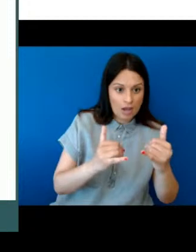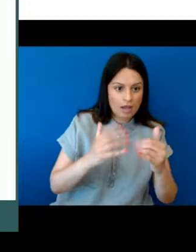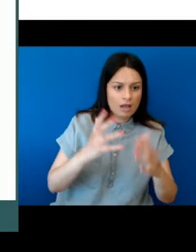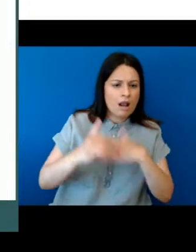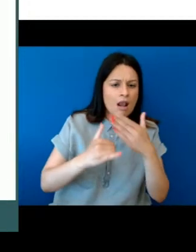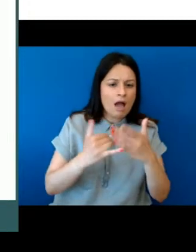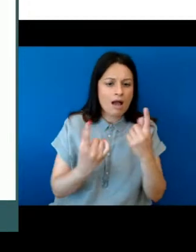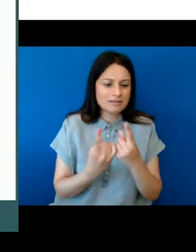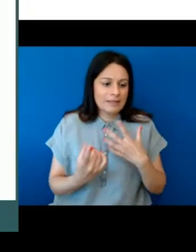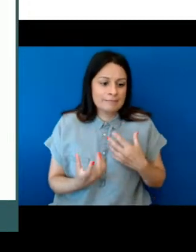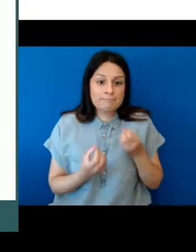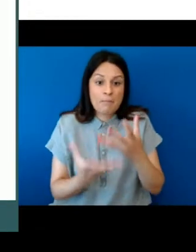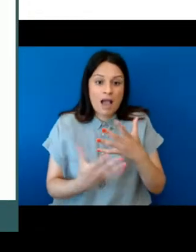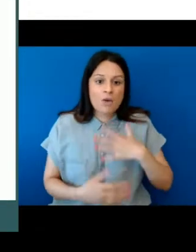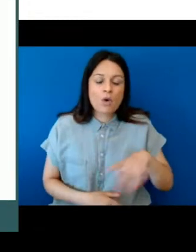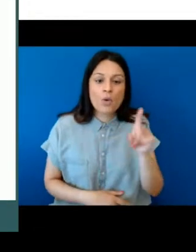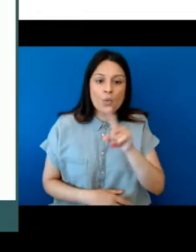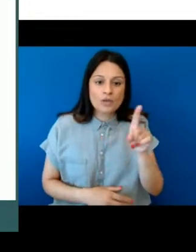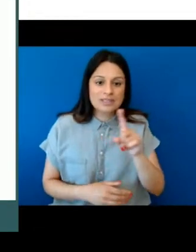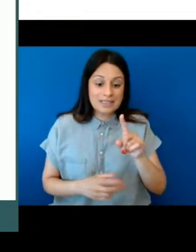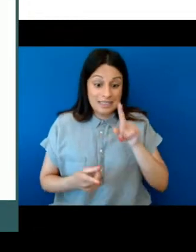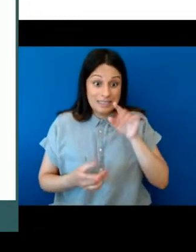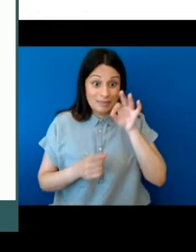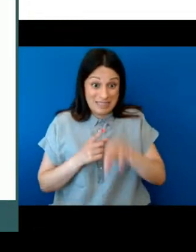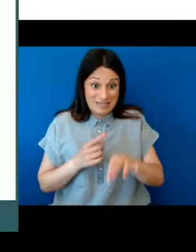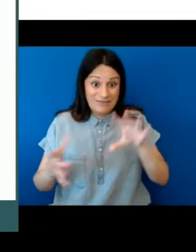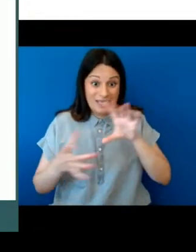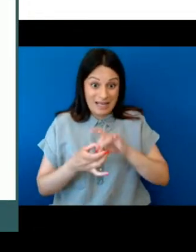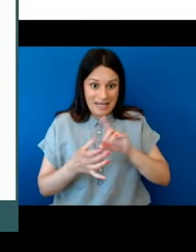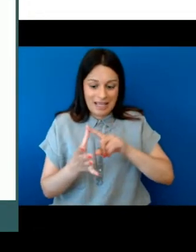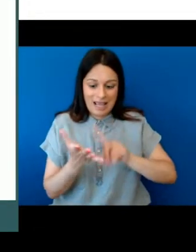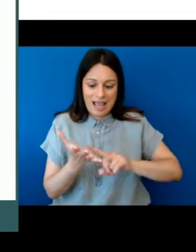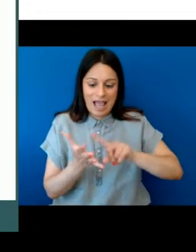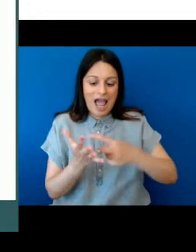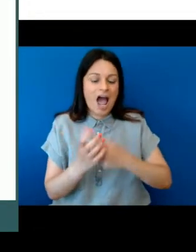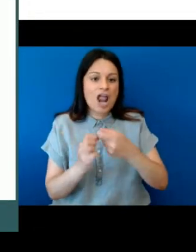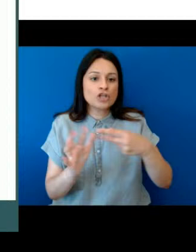is allergen-specific immunotherapy.